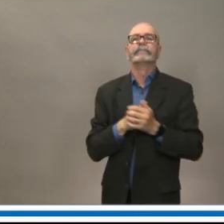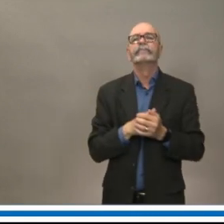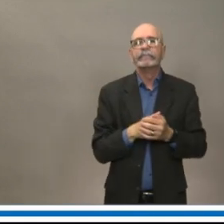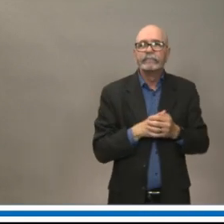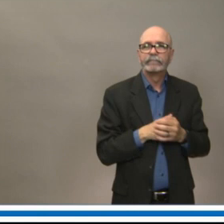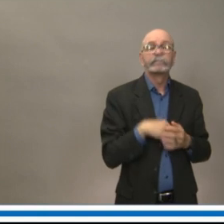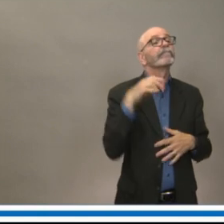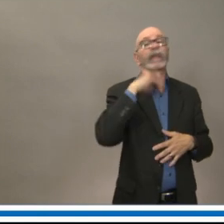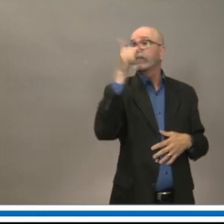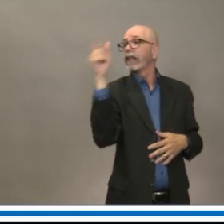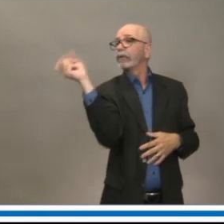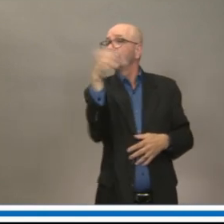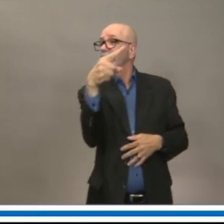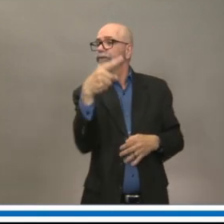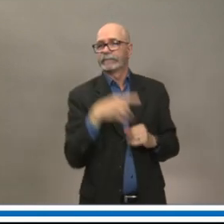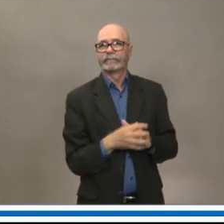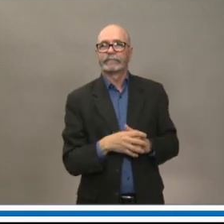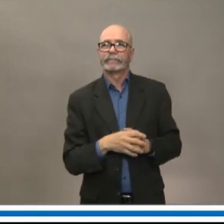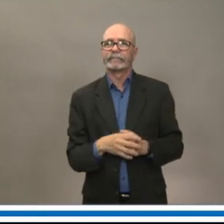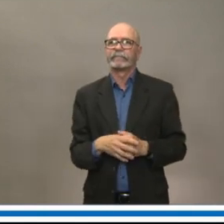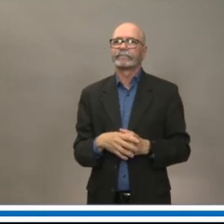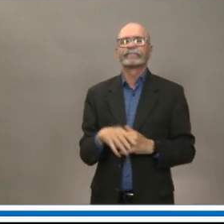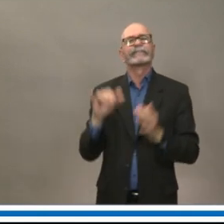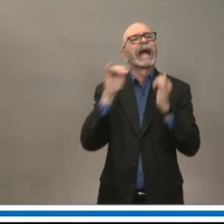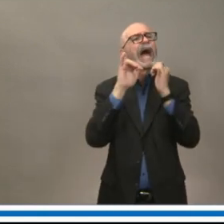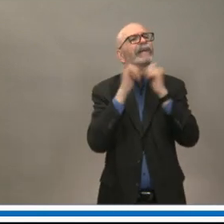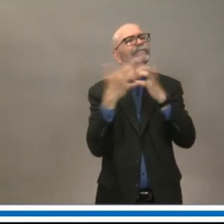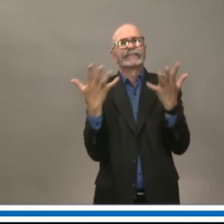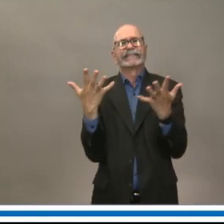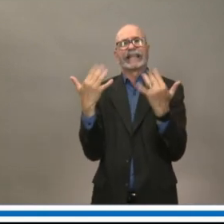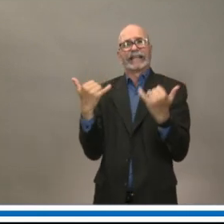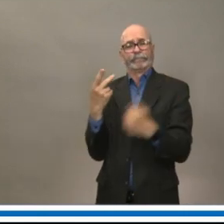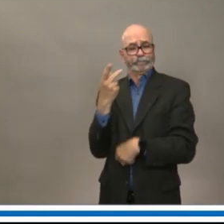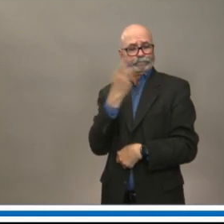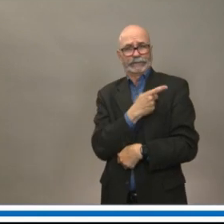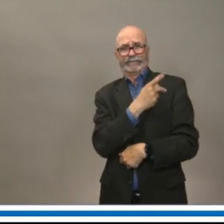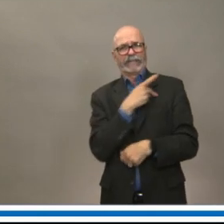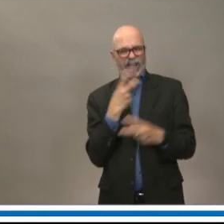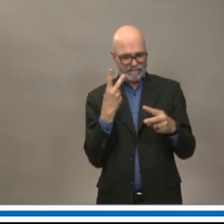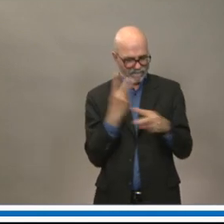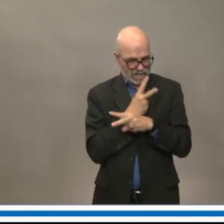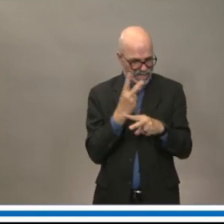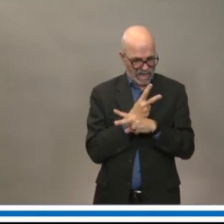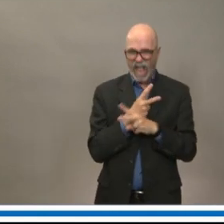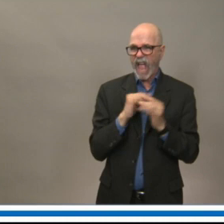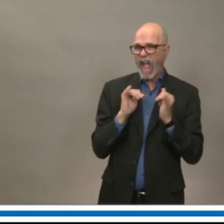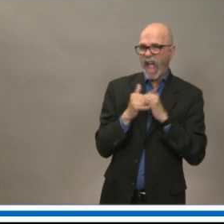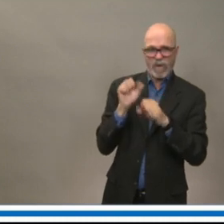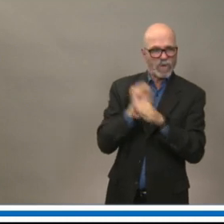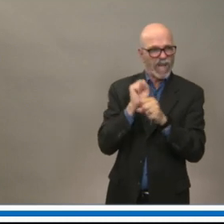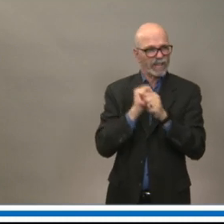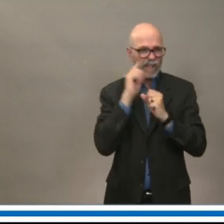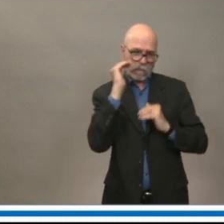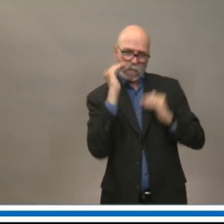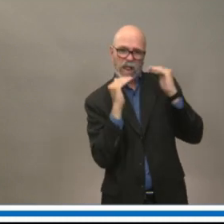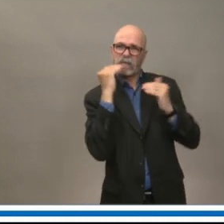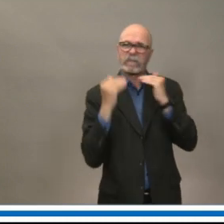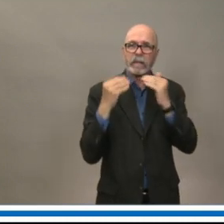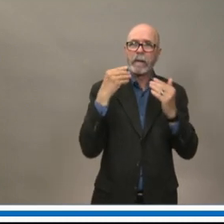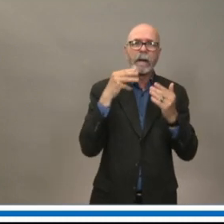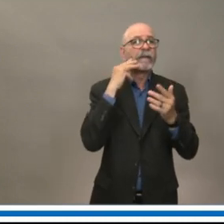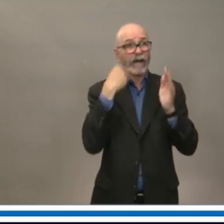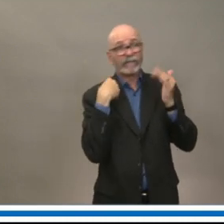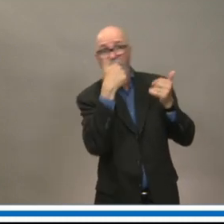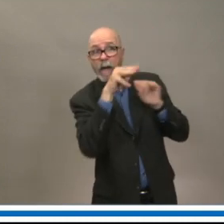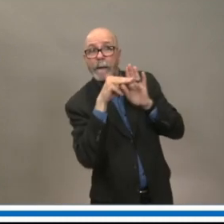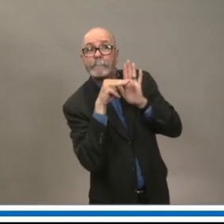at balancing potential case numbers with the need to restart the economy? Are there models for that? Is that in the works? Well,